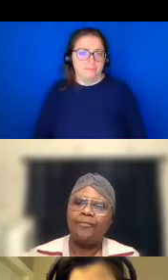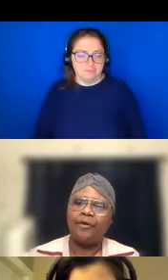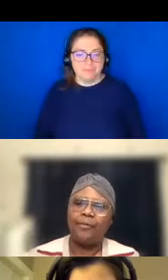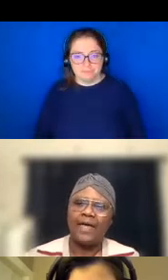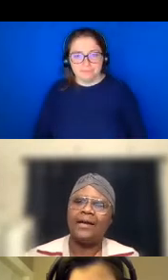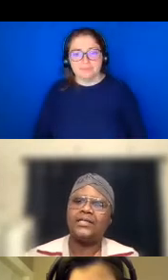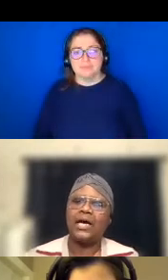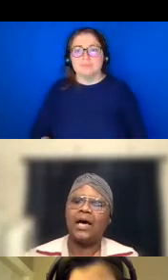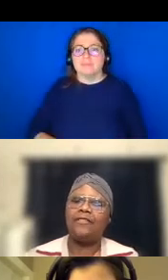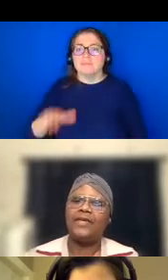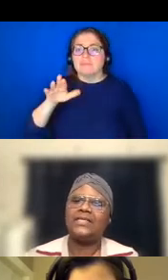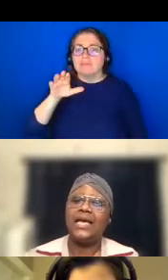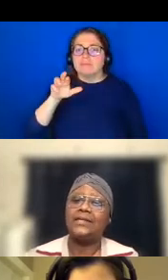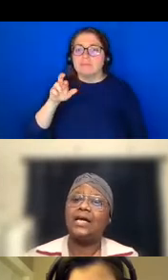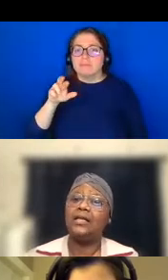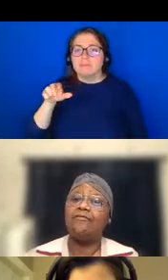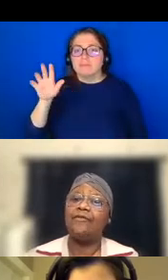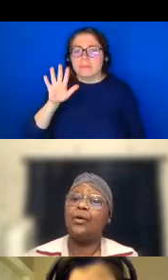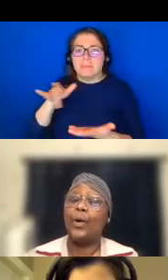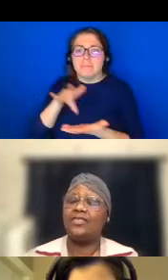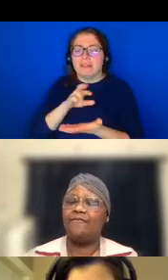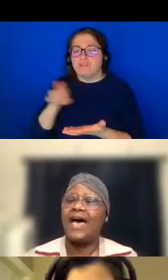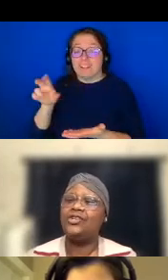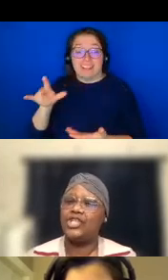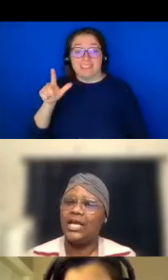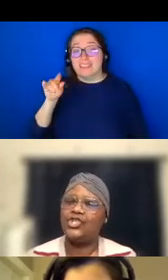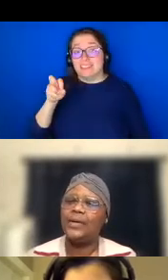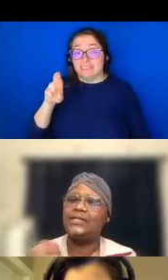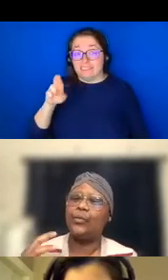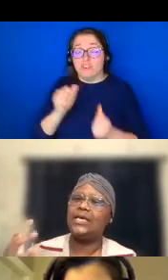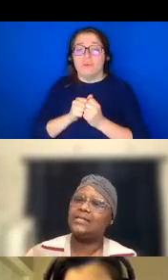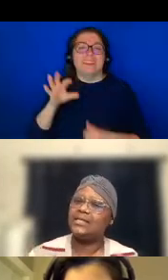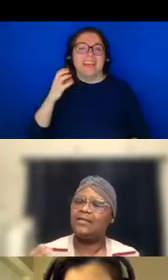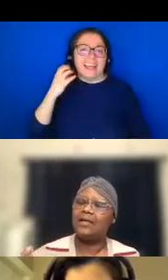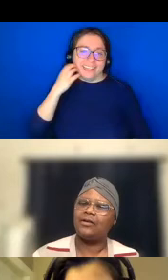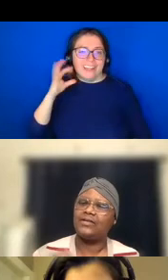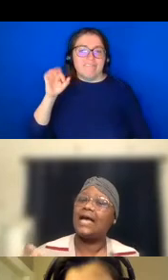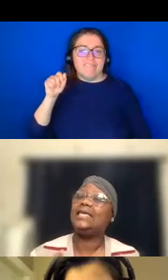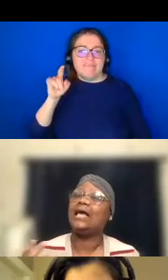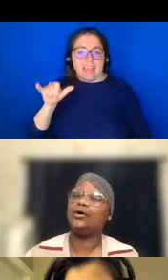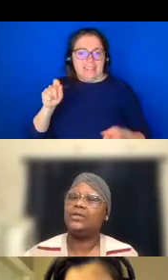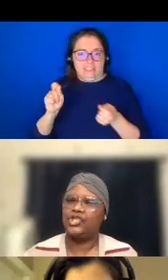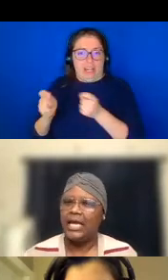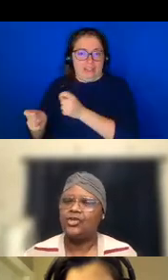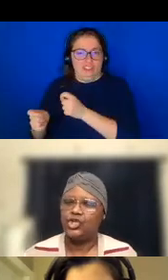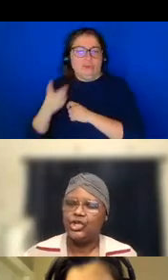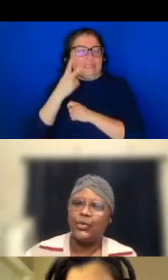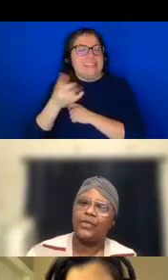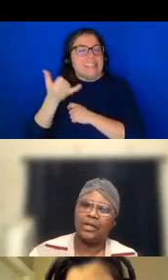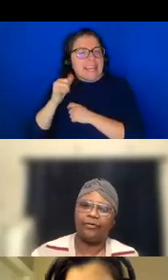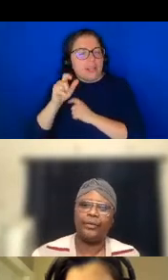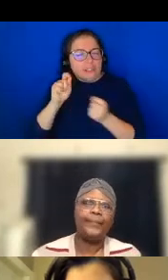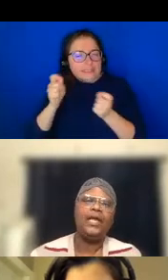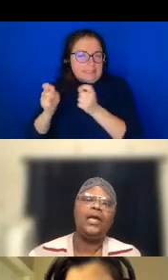up from that, this is a liver with fatty change to it. So we can see that there's that yellow change to